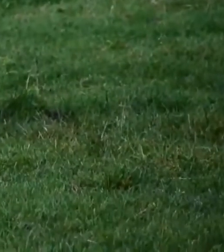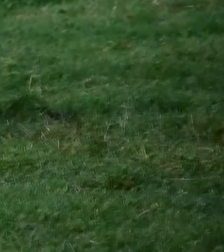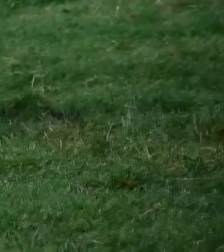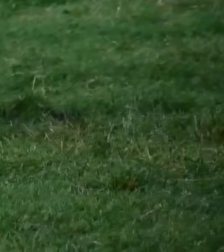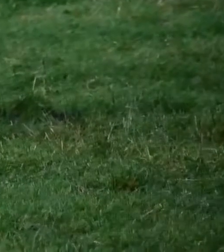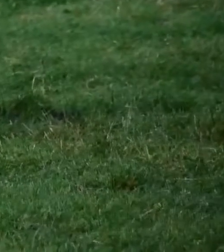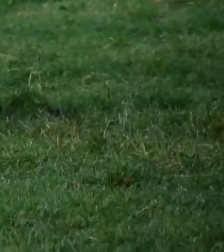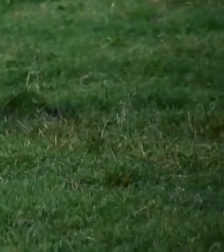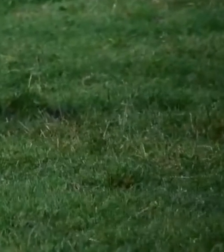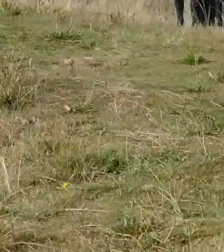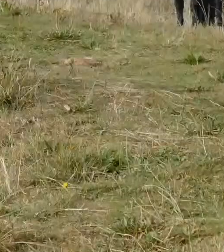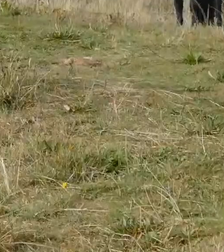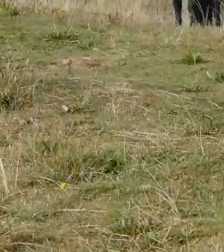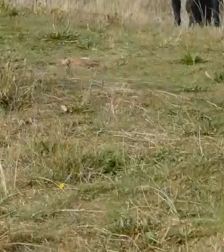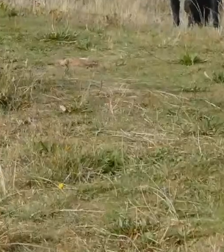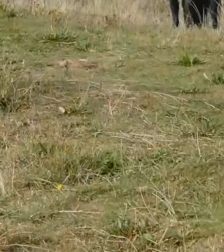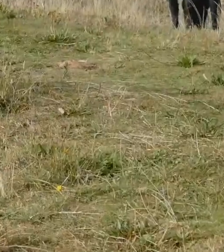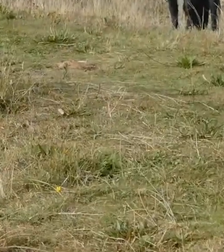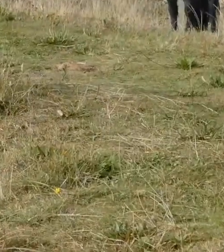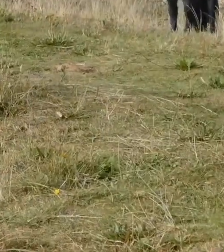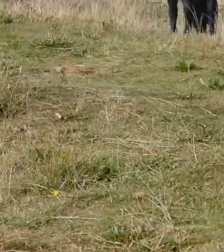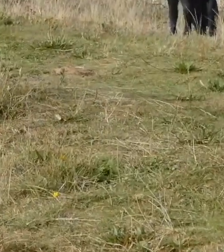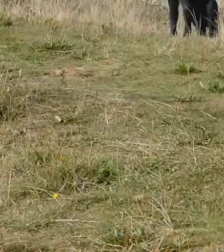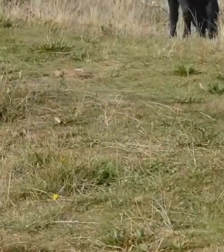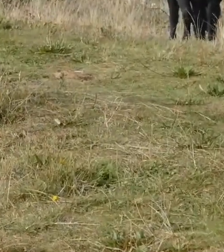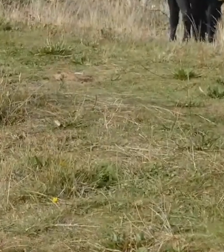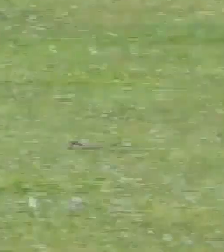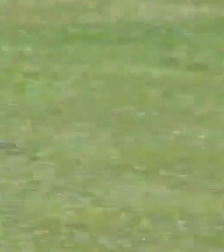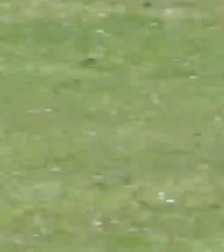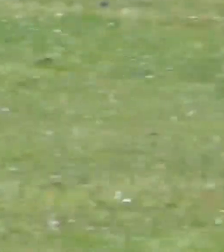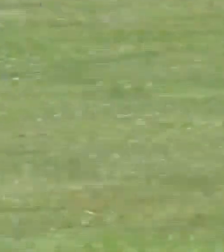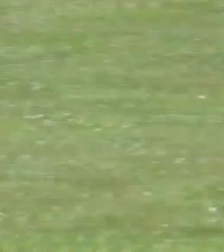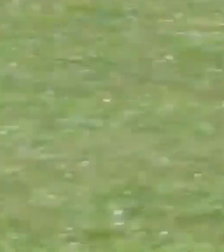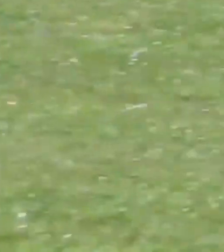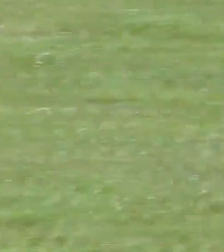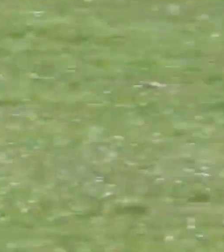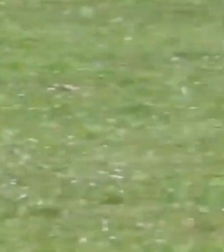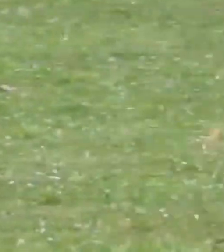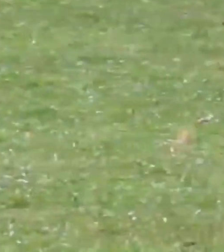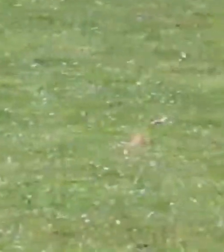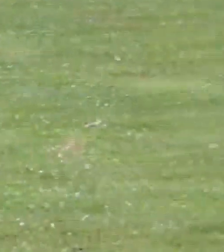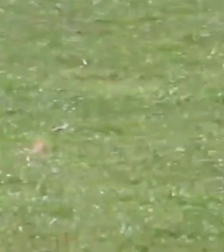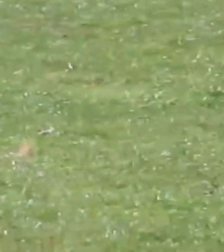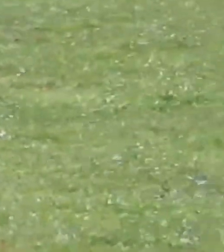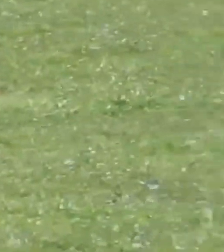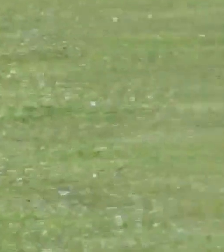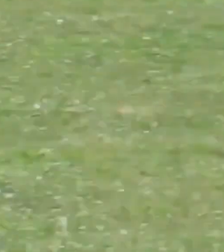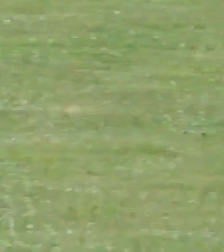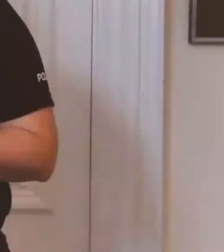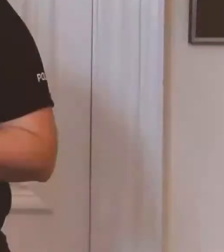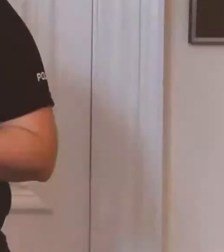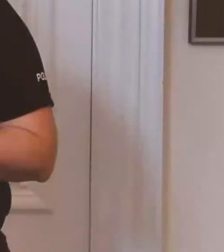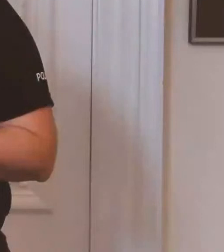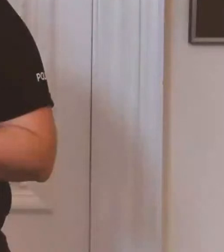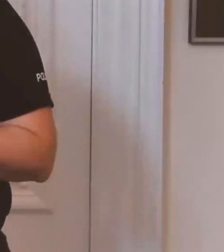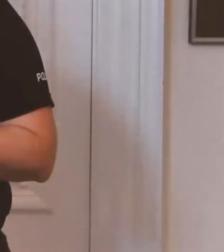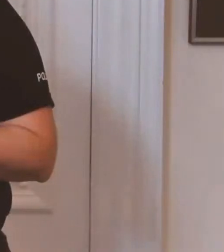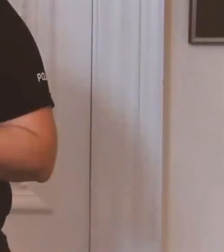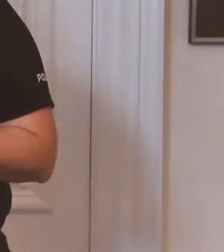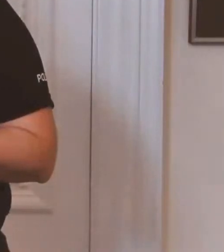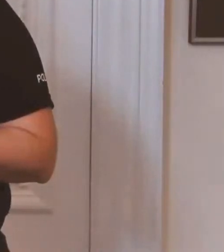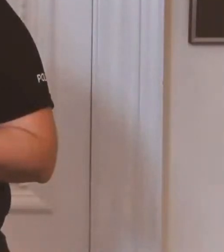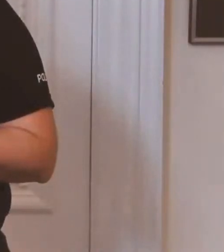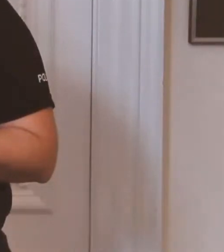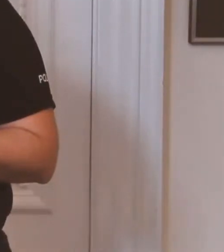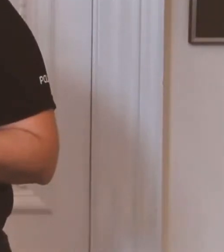close control. We are also encouraged with the recommendations regarding crime classification and sentencing changes. As Surrey Police's